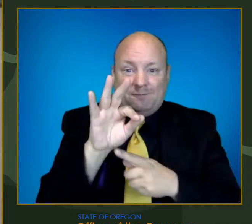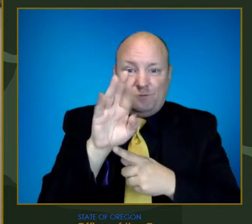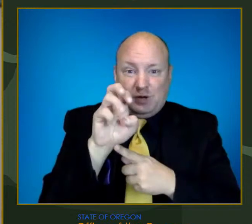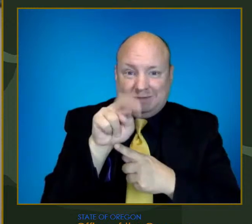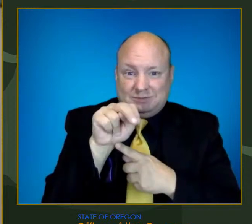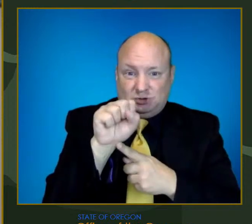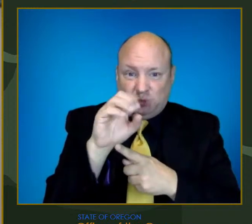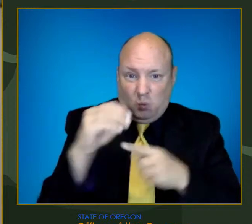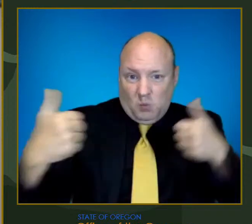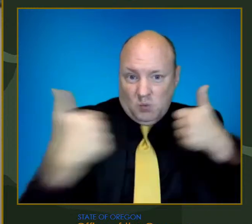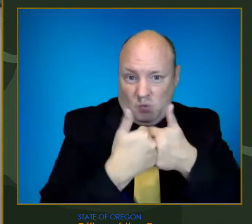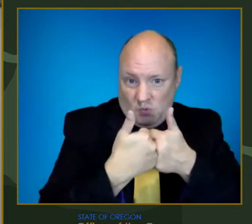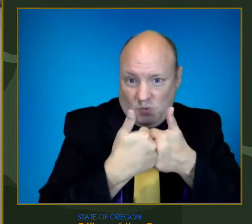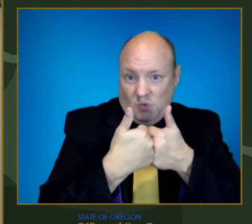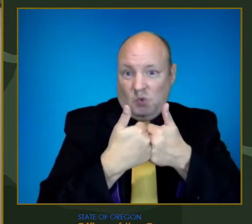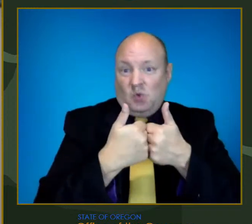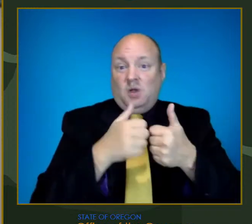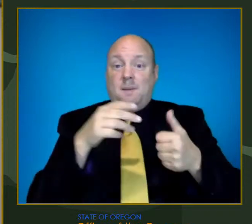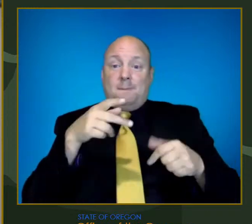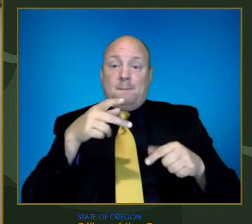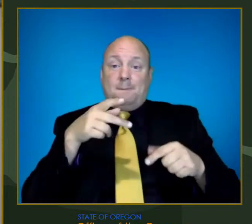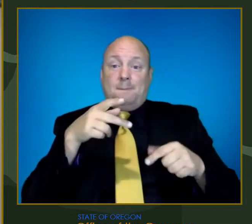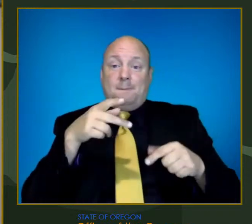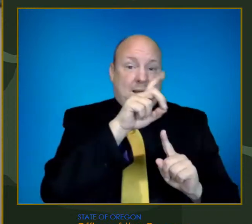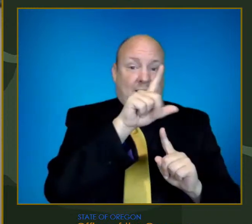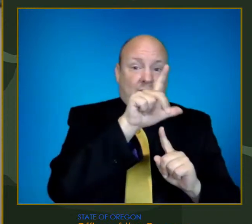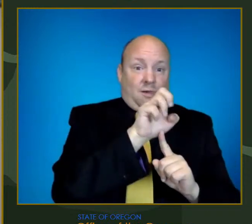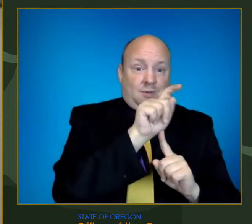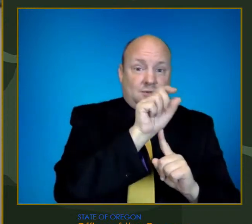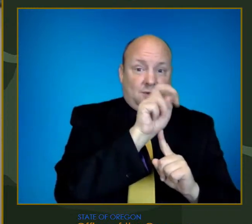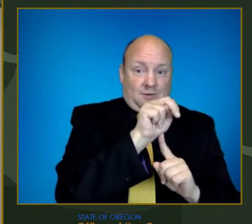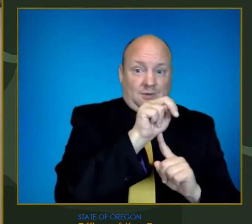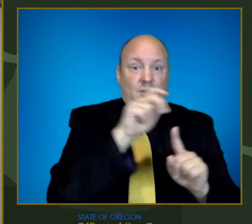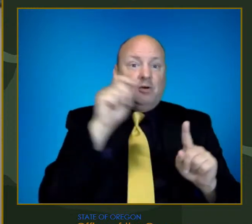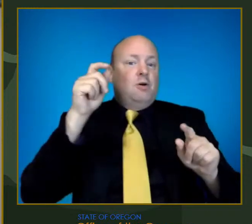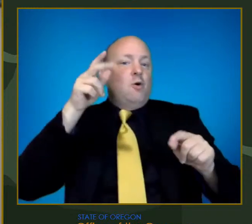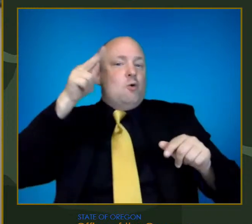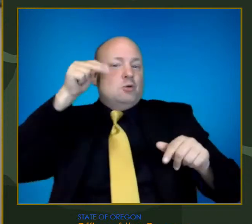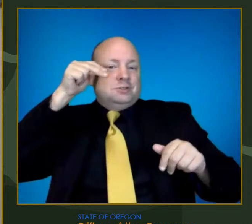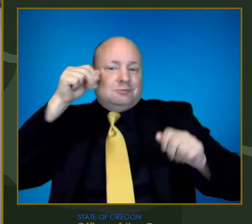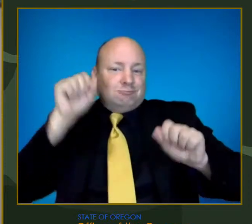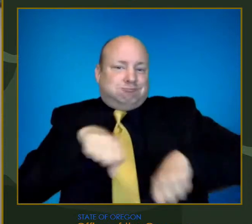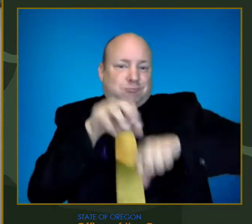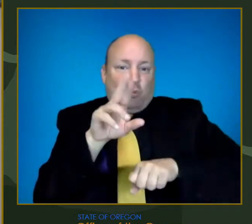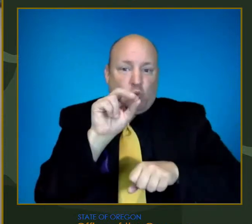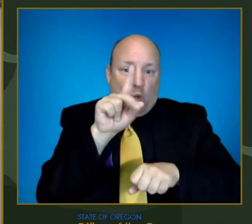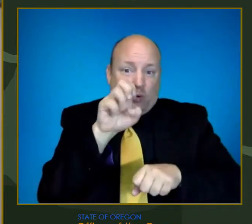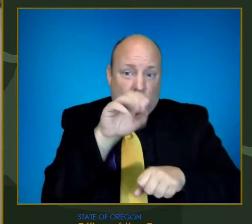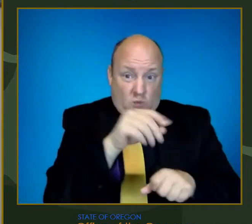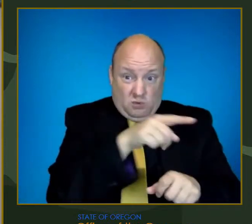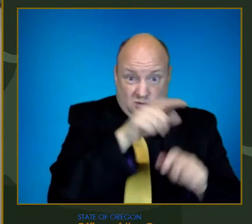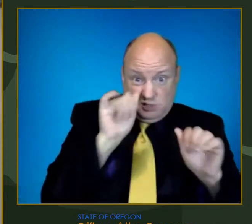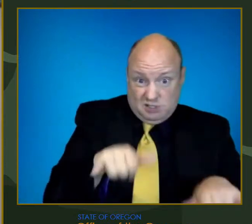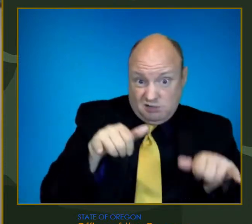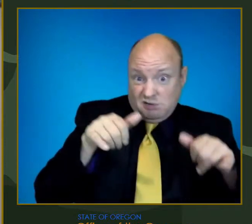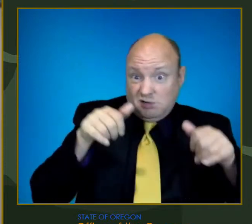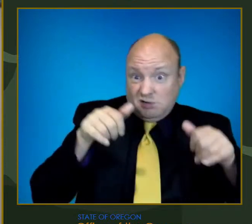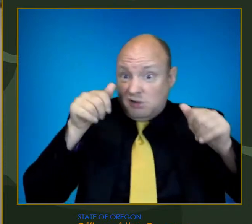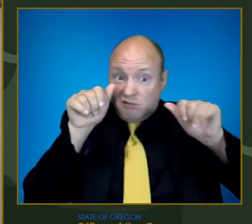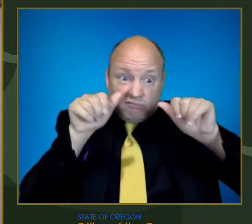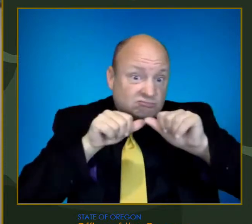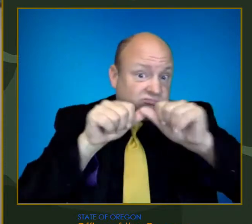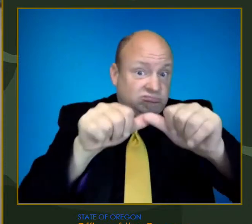first part of my question is, how can these events go on with this level of problems at the hospital? And